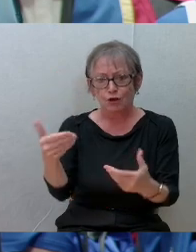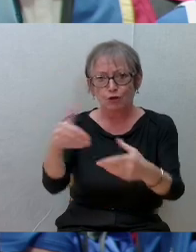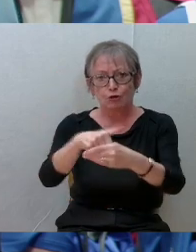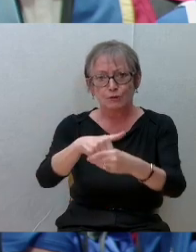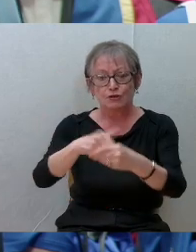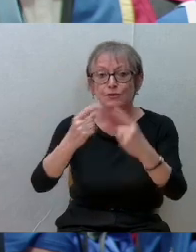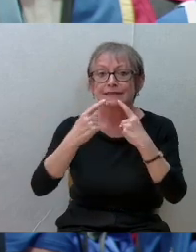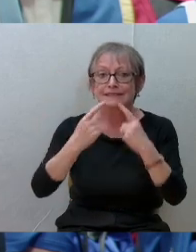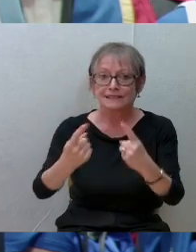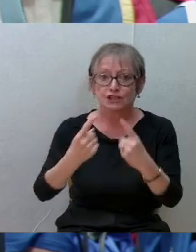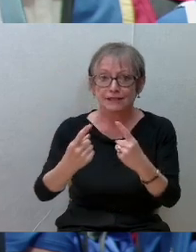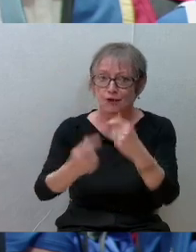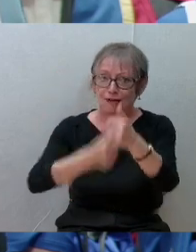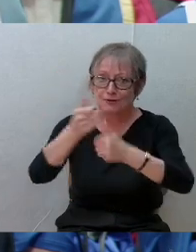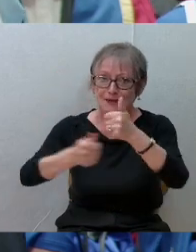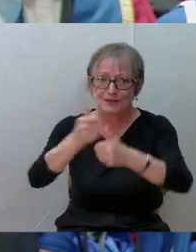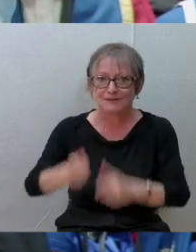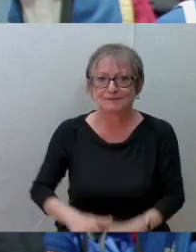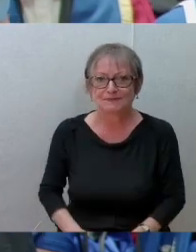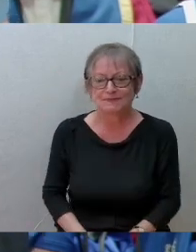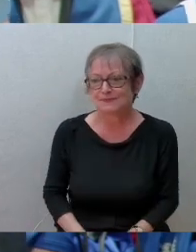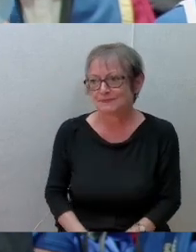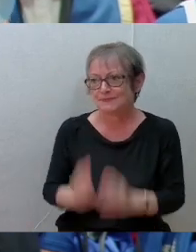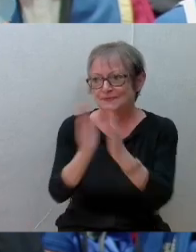to teaching. Congratulations.